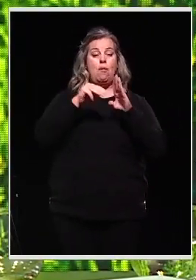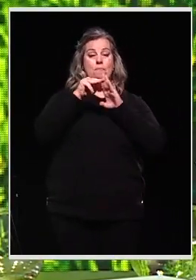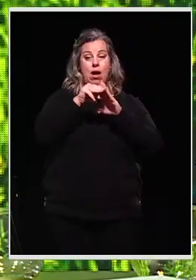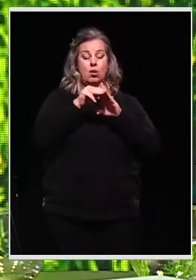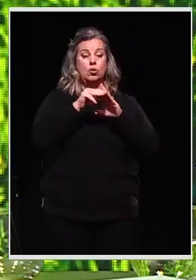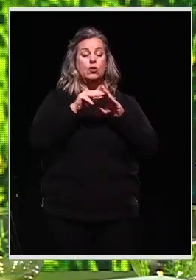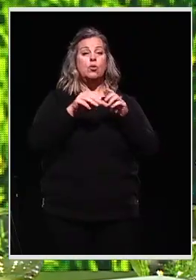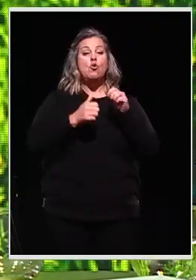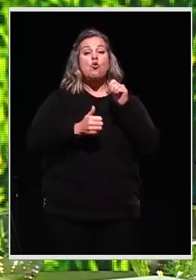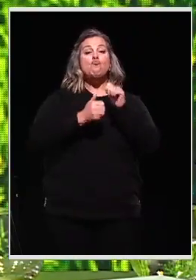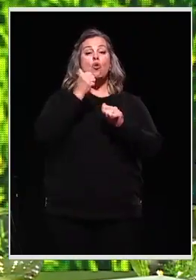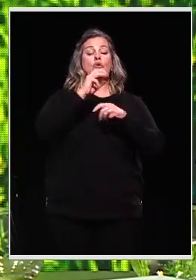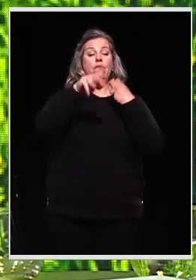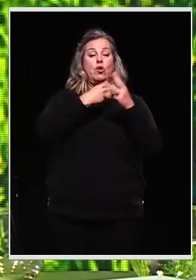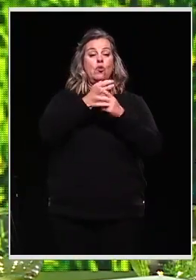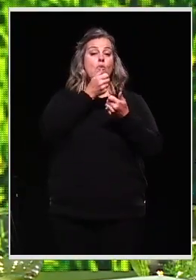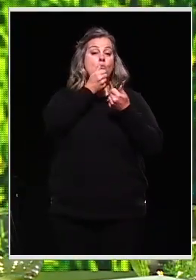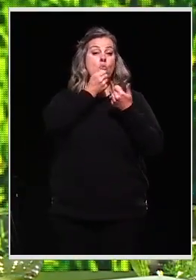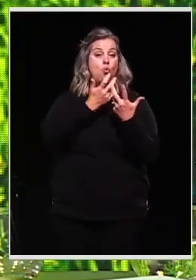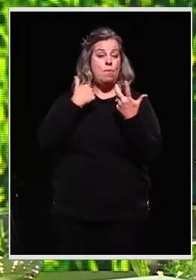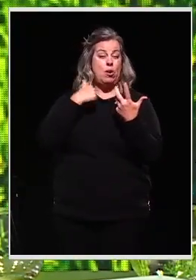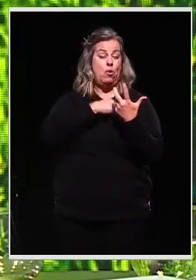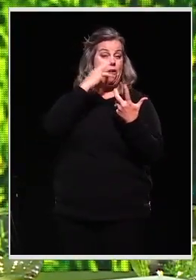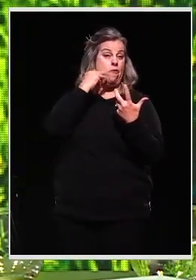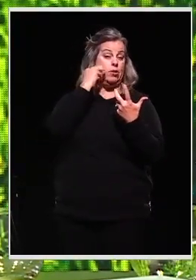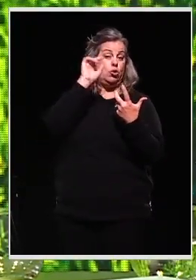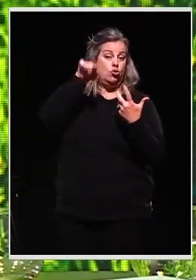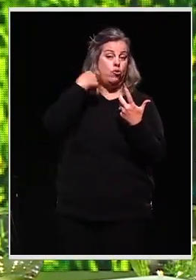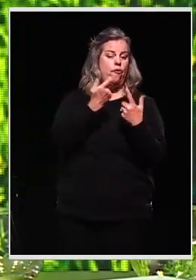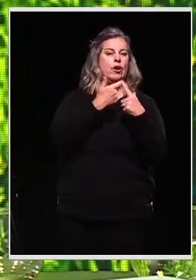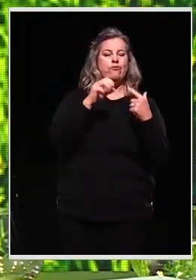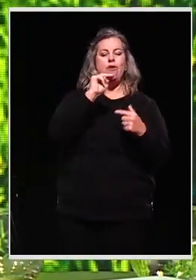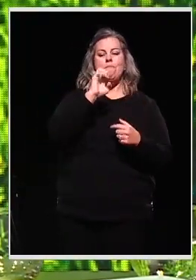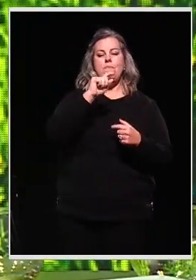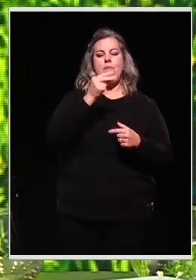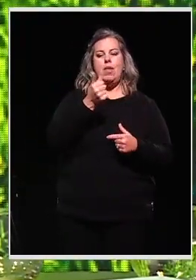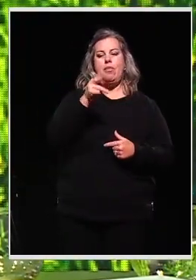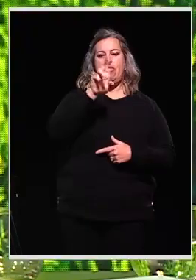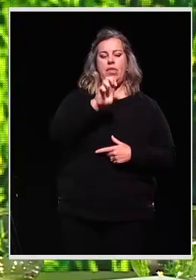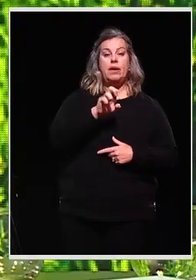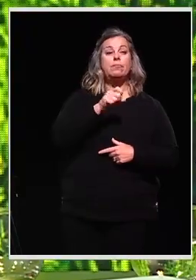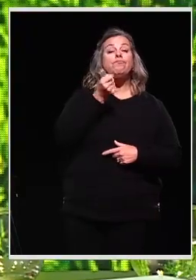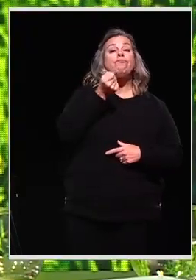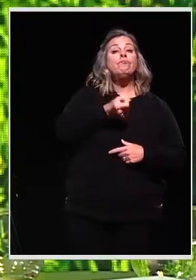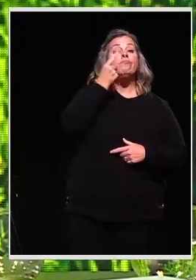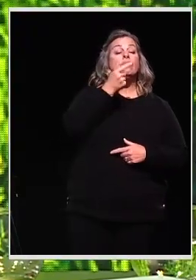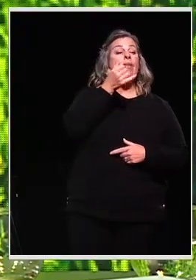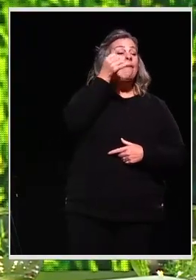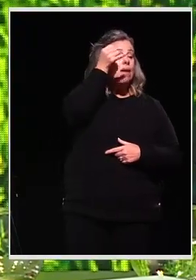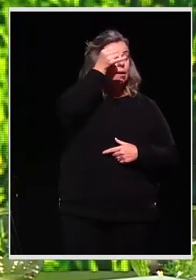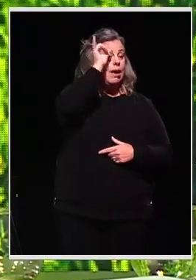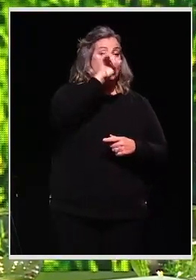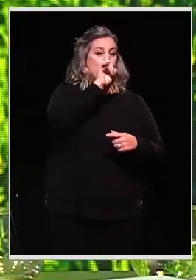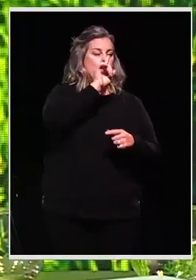seen so far has been driven by methane. And even though cattle are only 7% of global emissions based